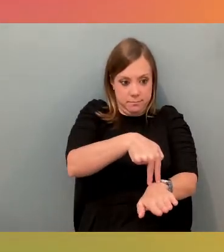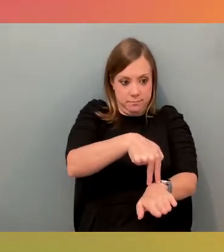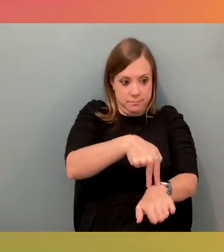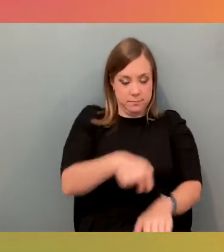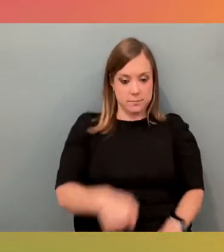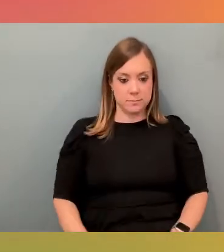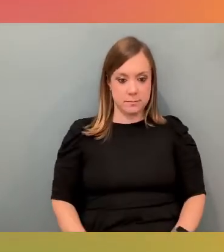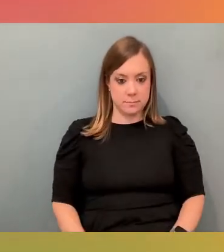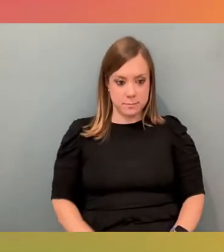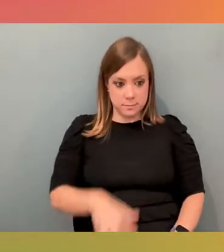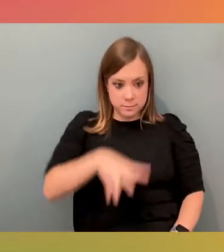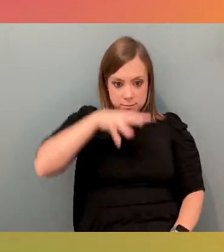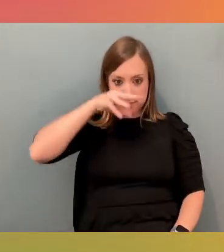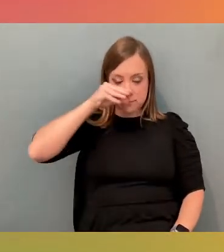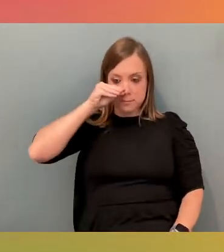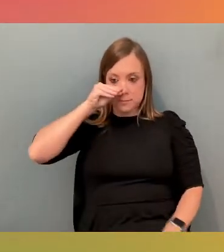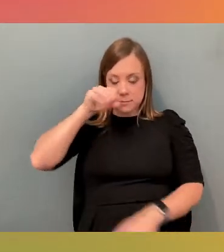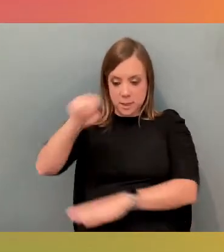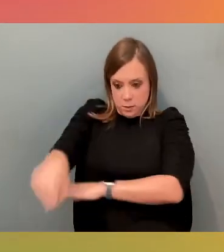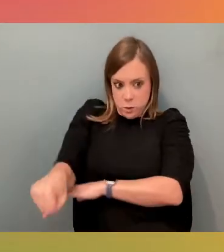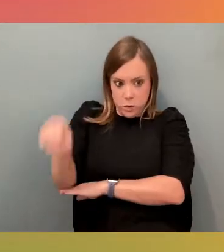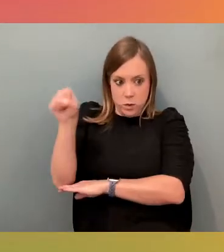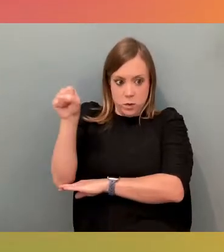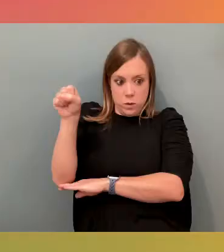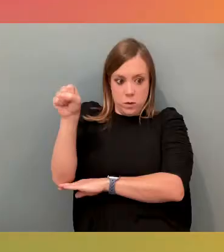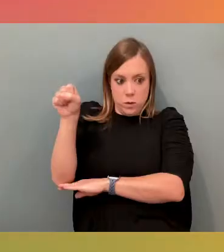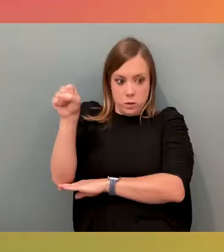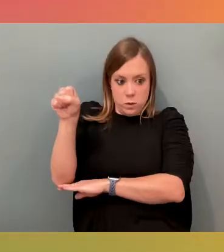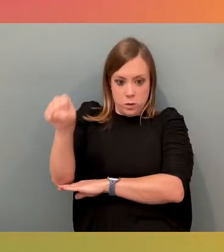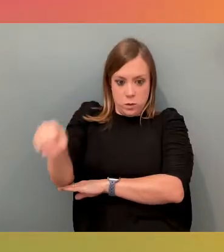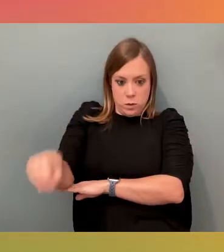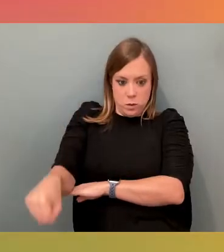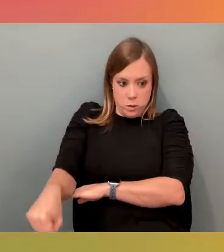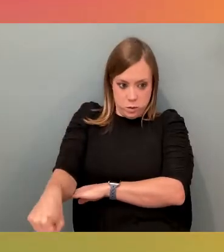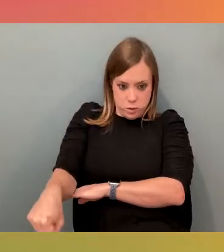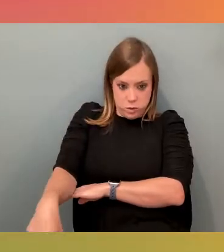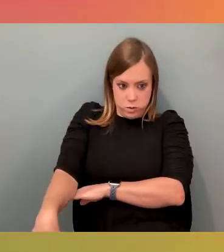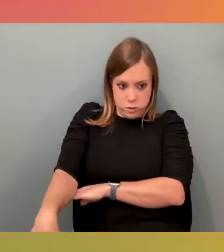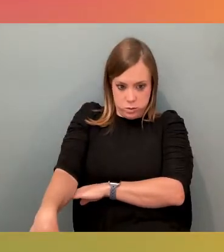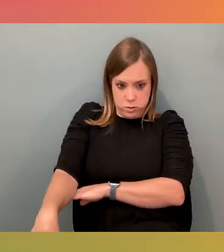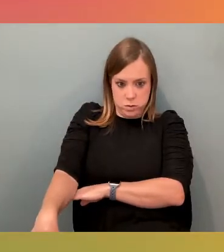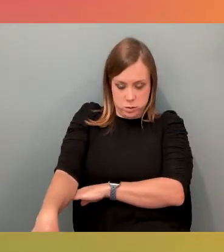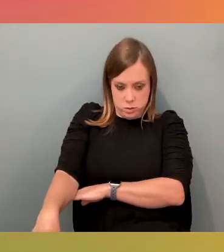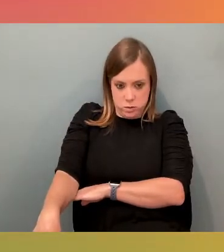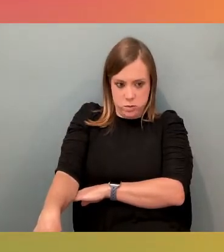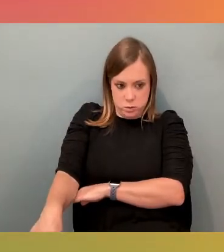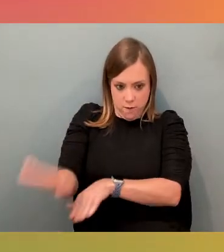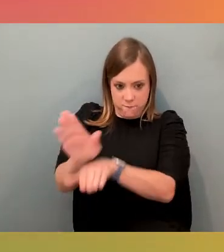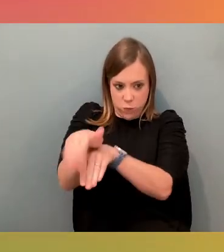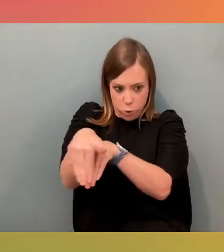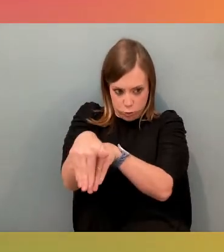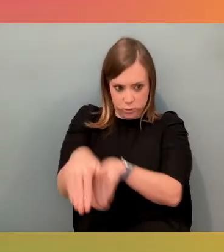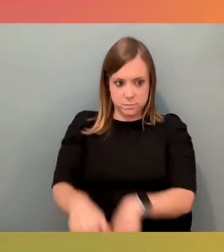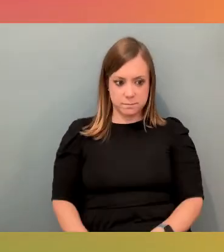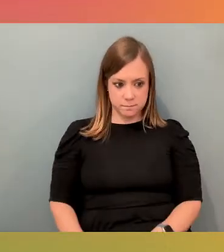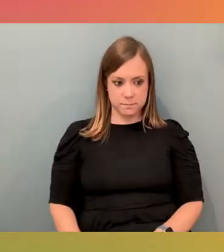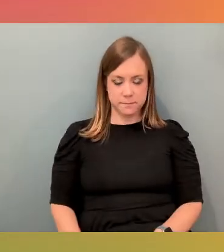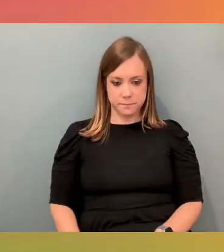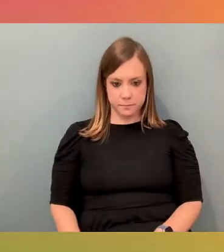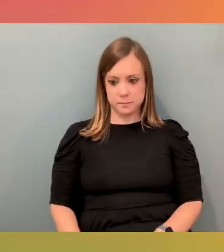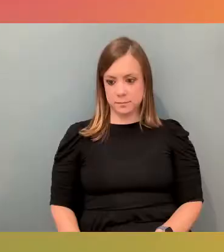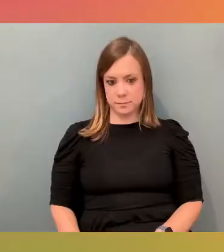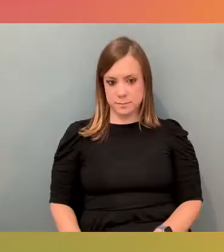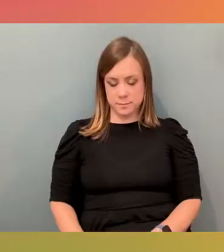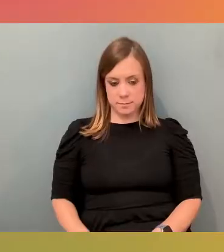Inhale, halfway lift, nice long spine. And exhale to fold, Uttanasana.